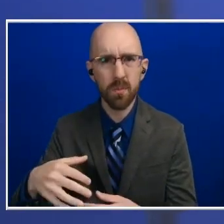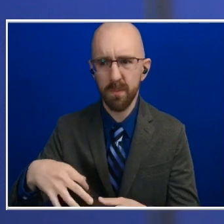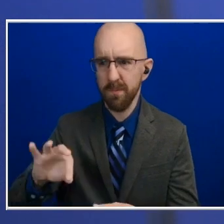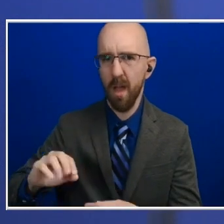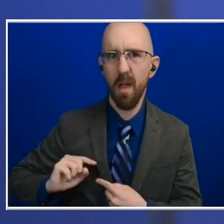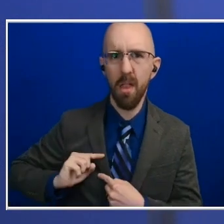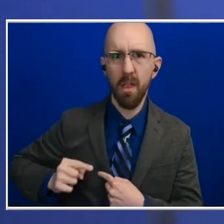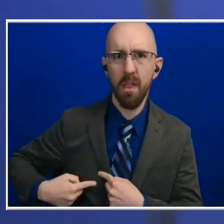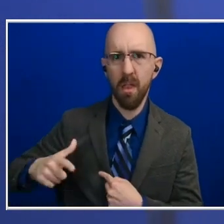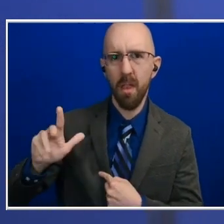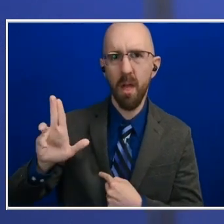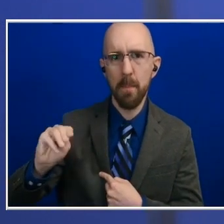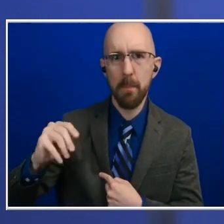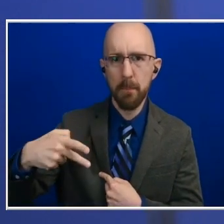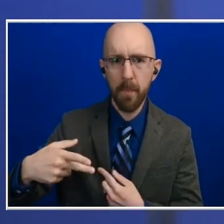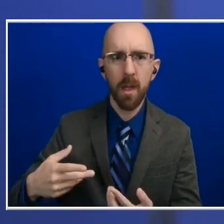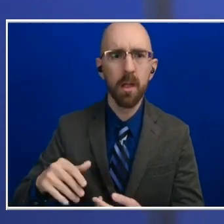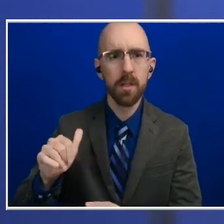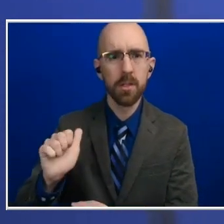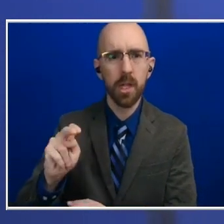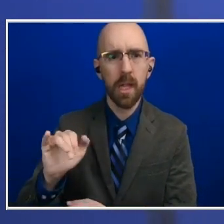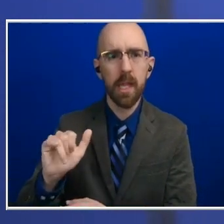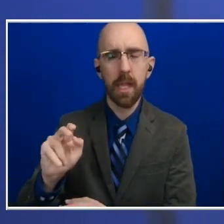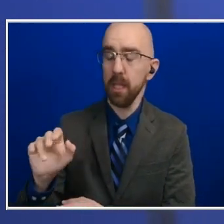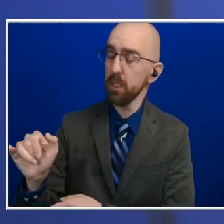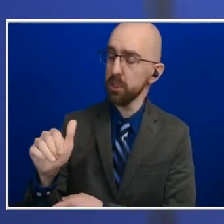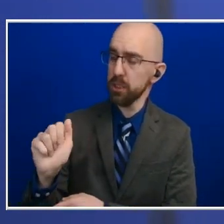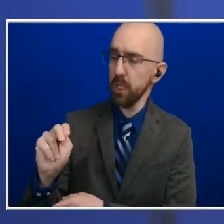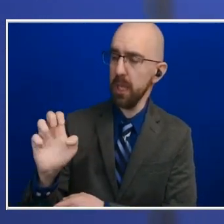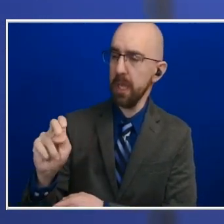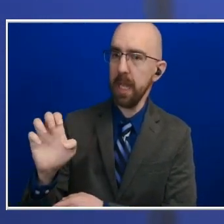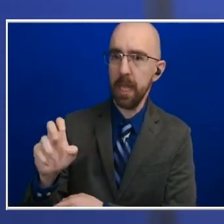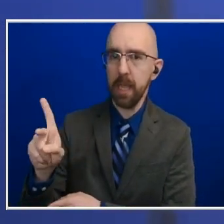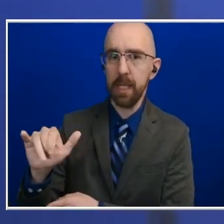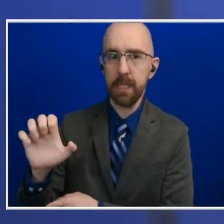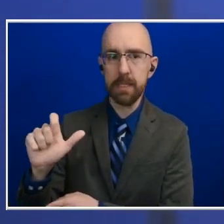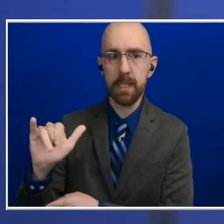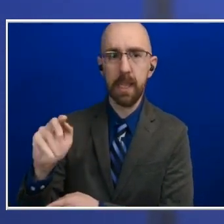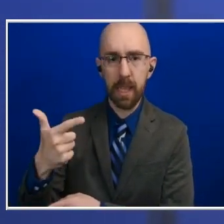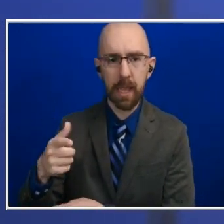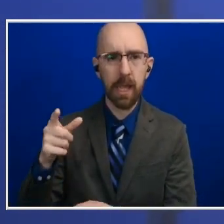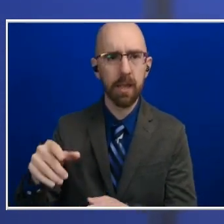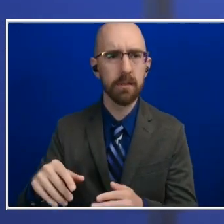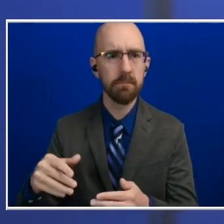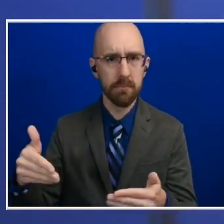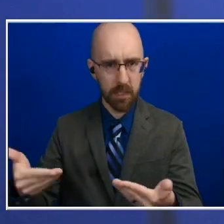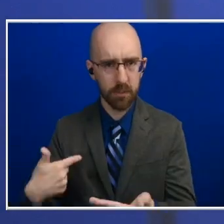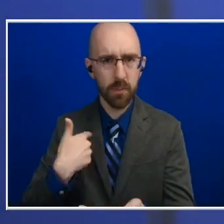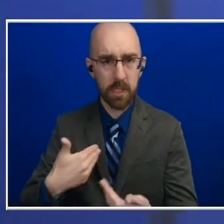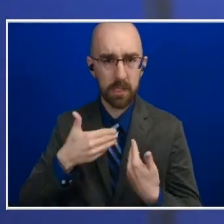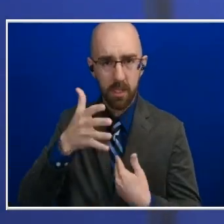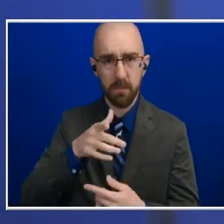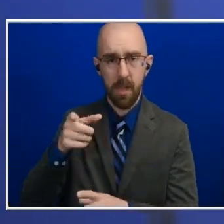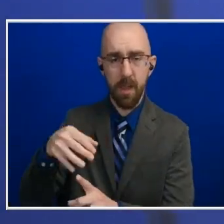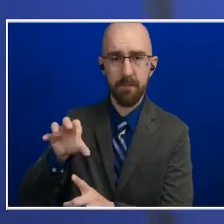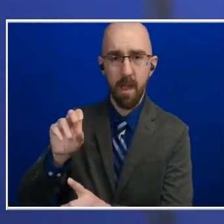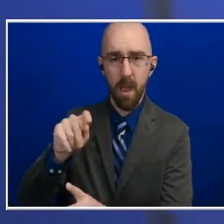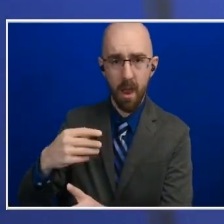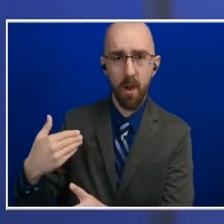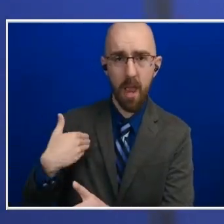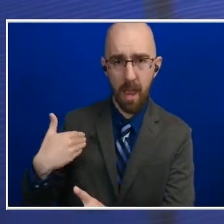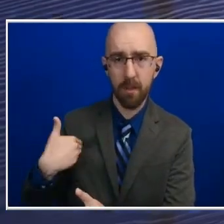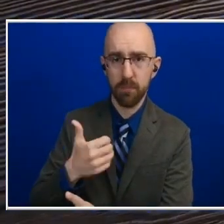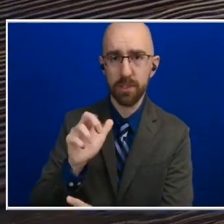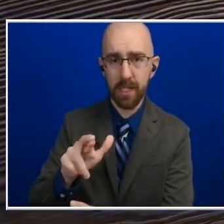Janine Kiesling introduces us to a young man who found out that he had breast cancer years after feeling something was